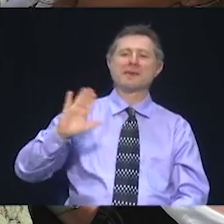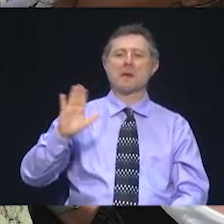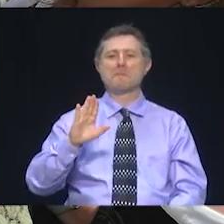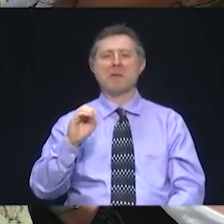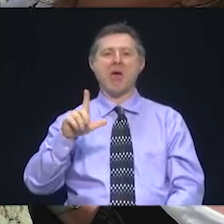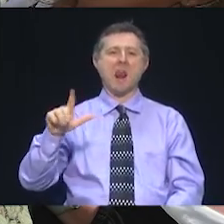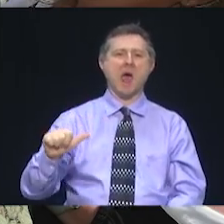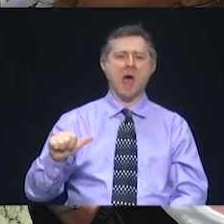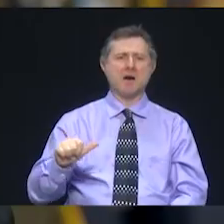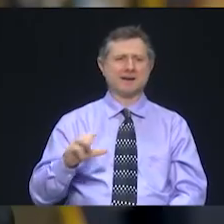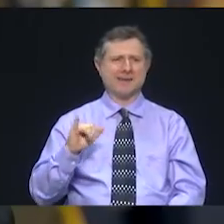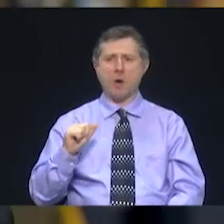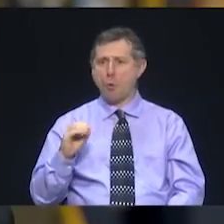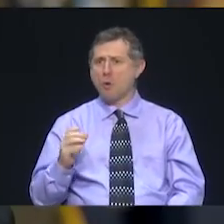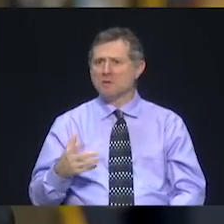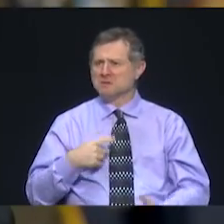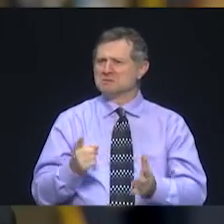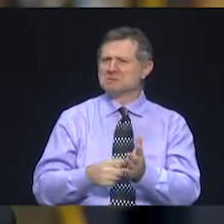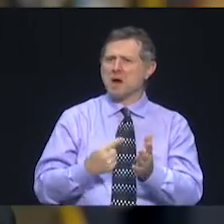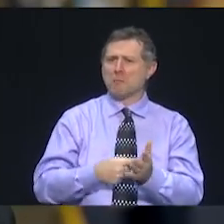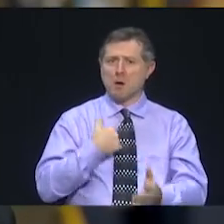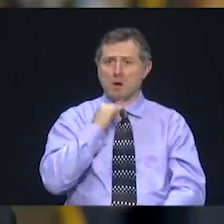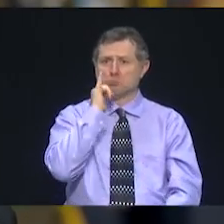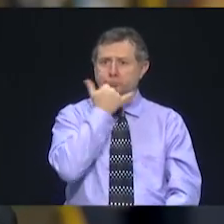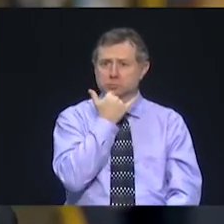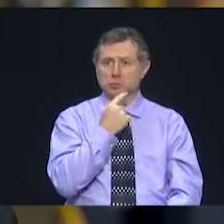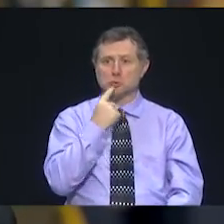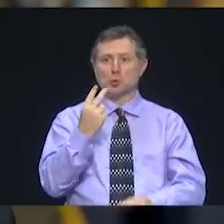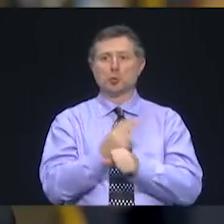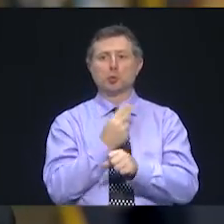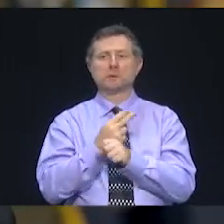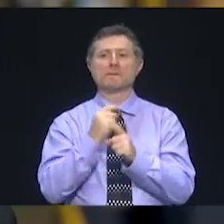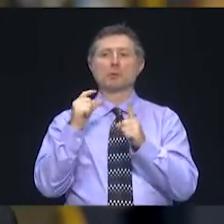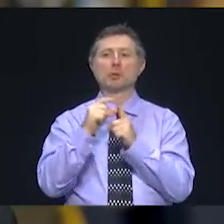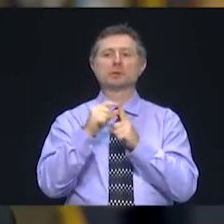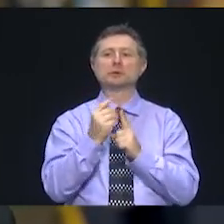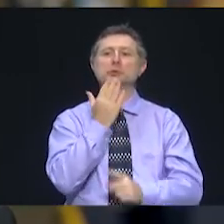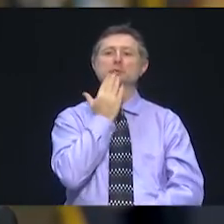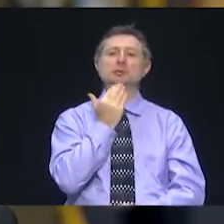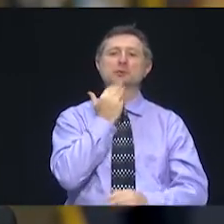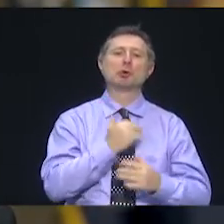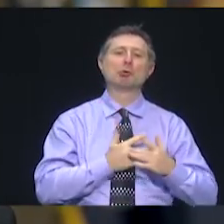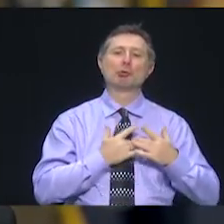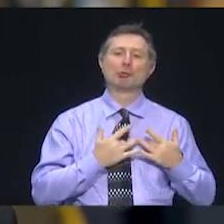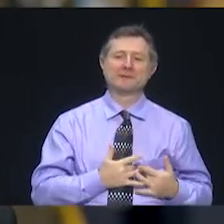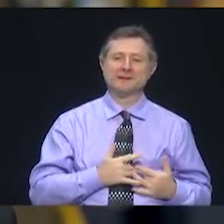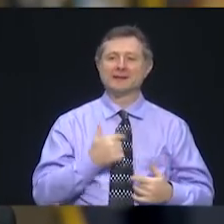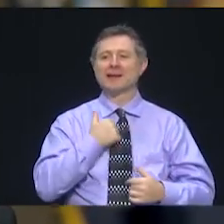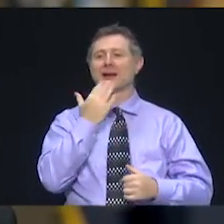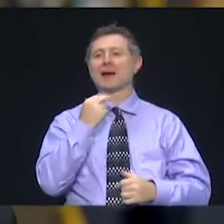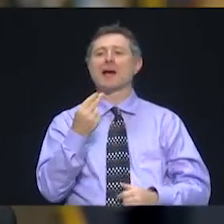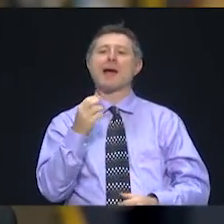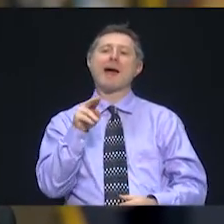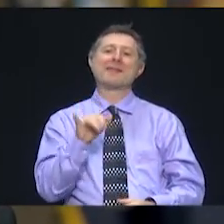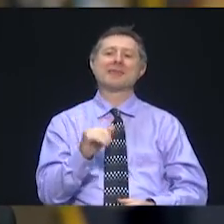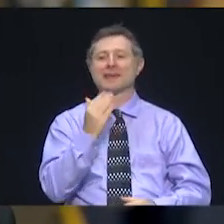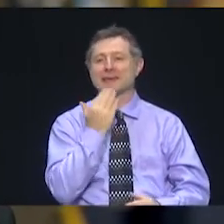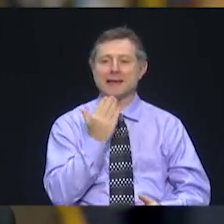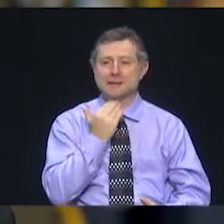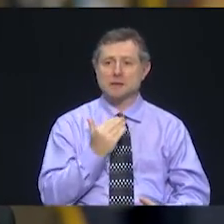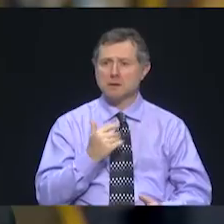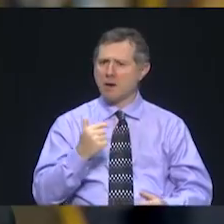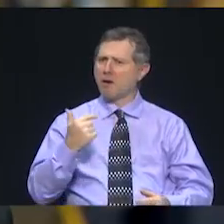I do slip and say sweetheart or darling or honey. I do banter with